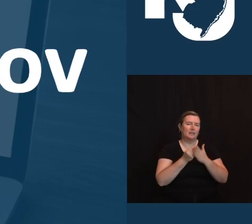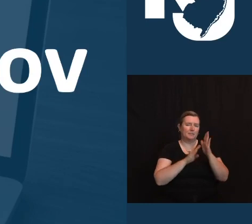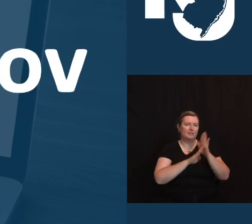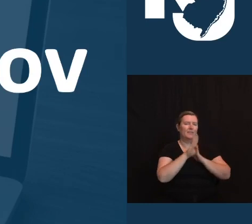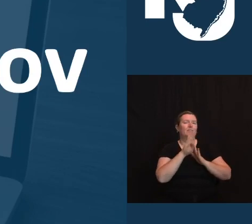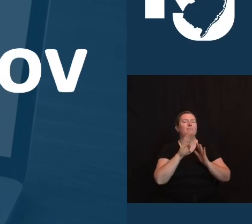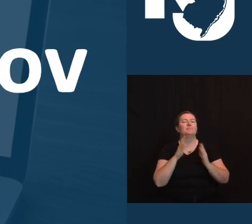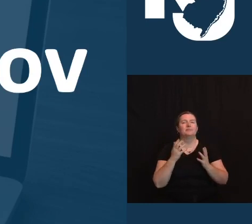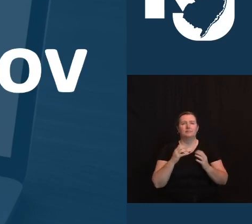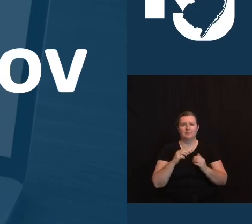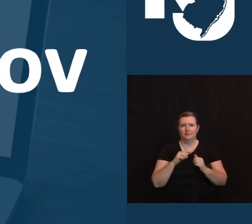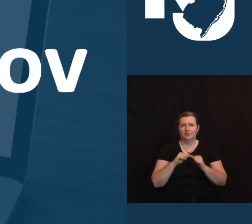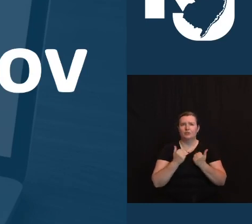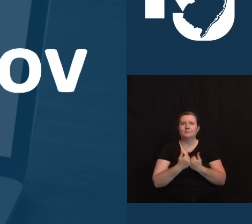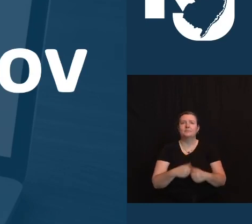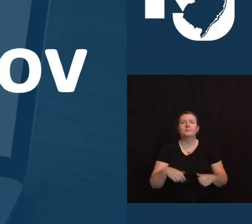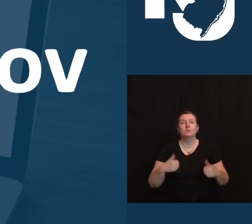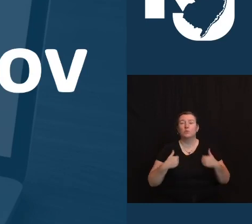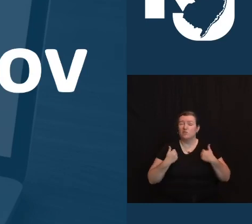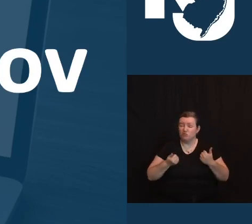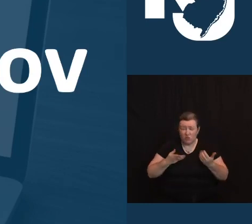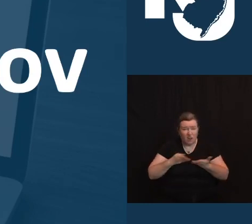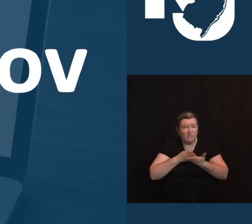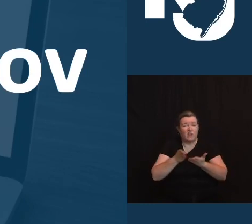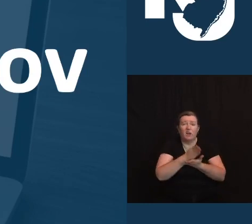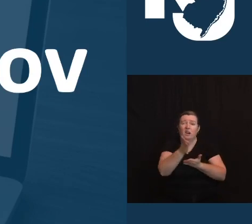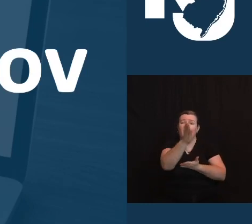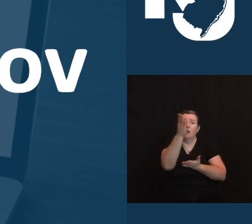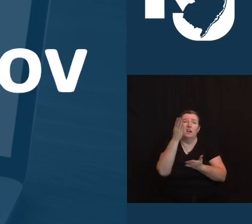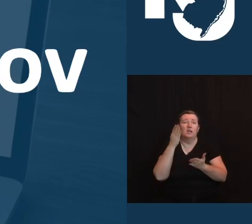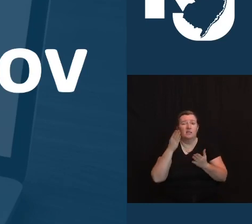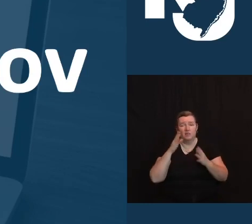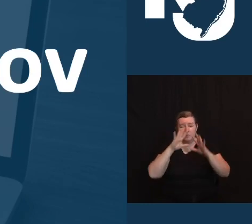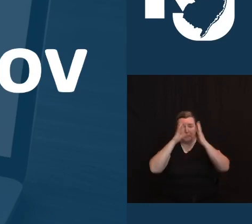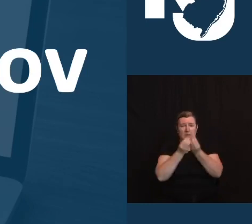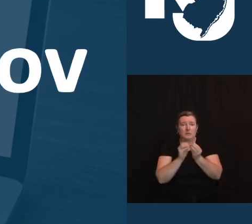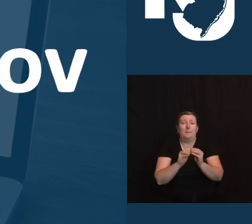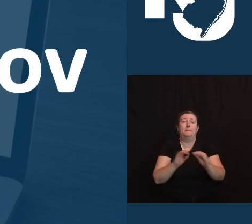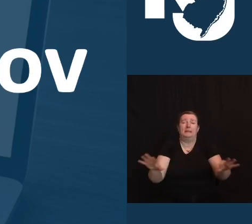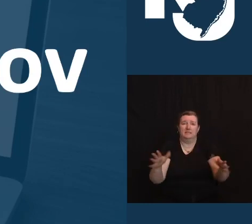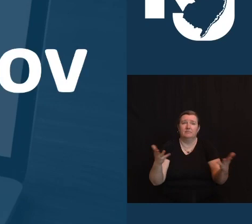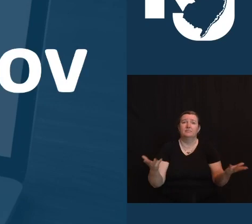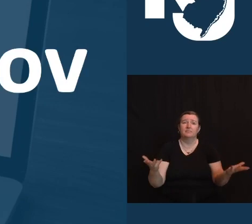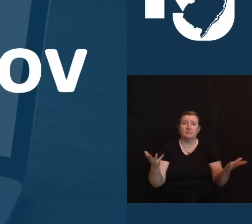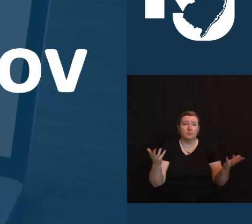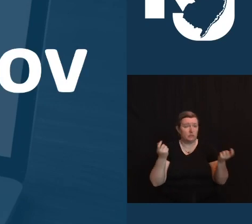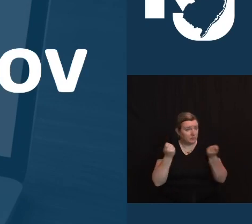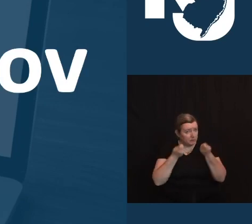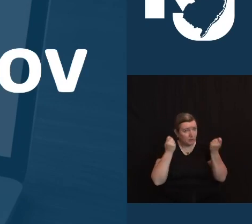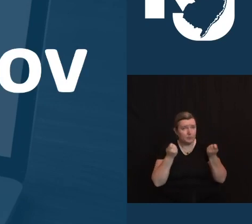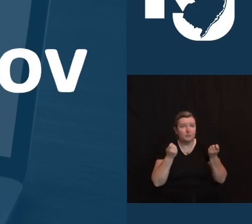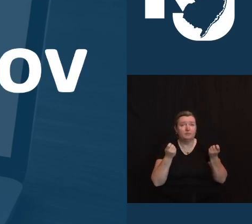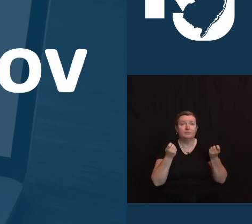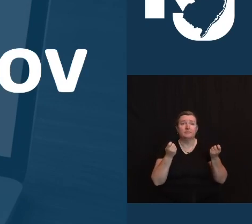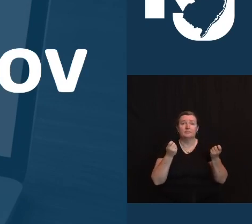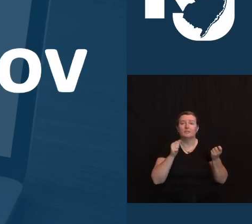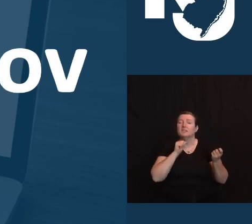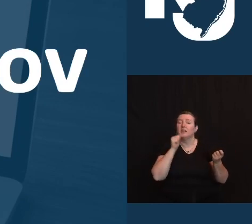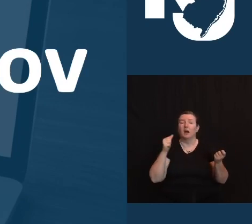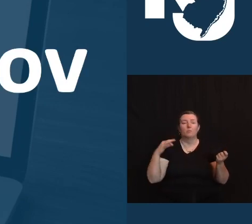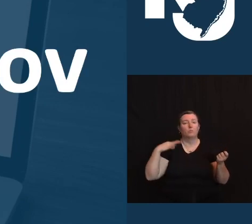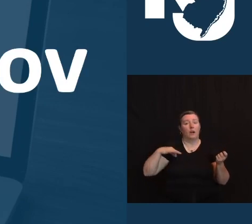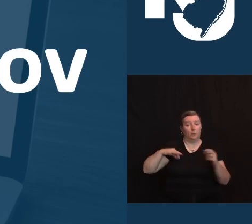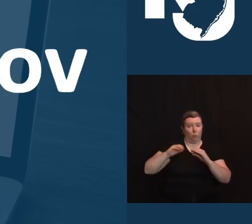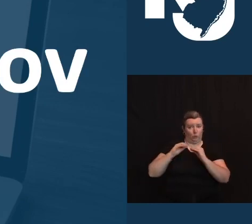stronger and more resilient. But today, we're celebrating a nonprofit organization whose very foundation built